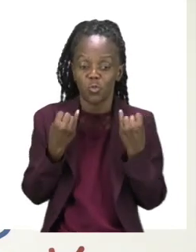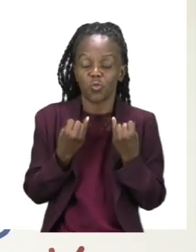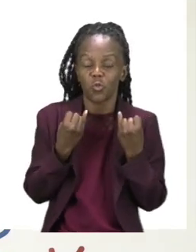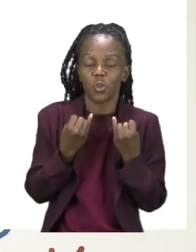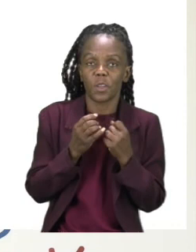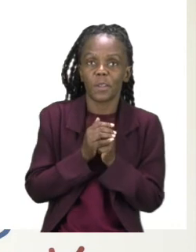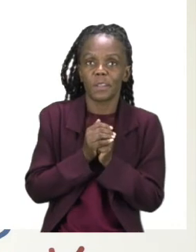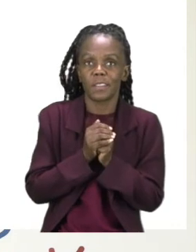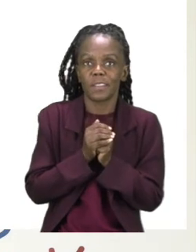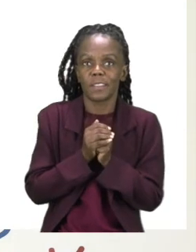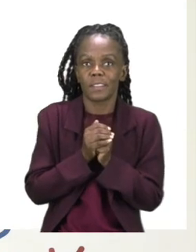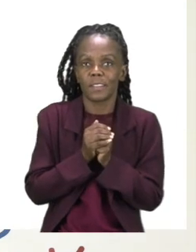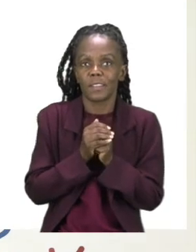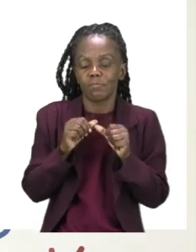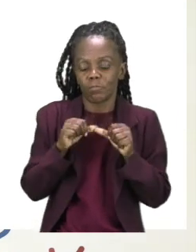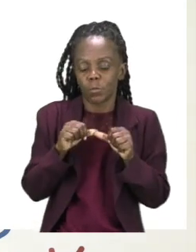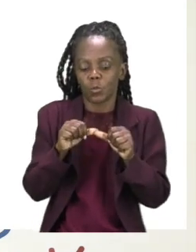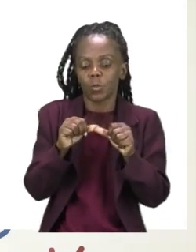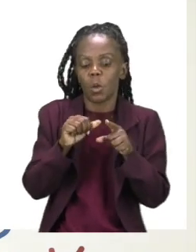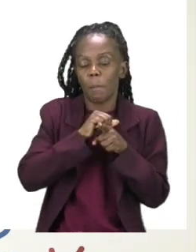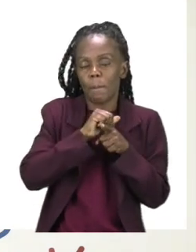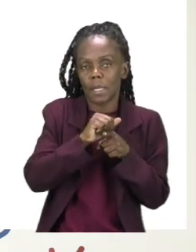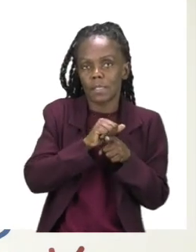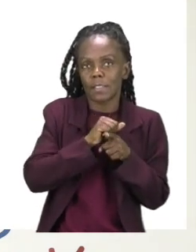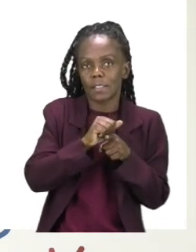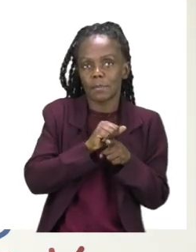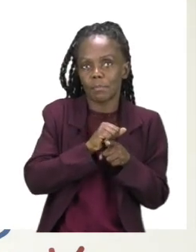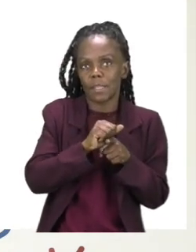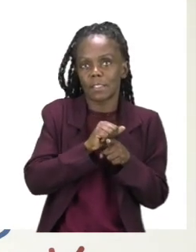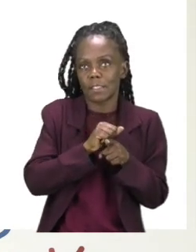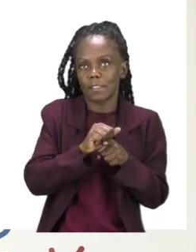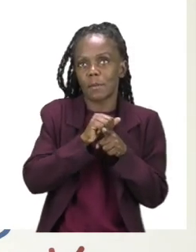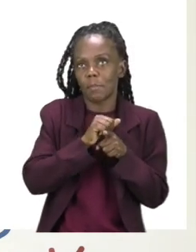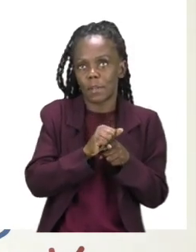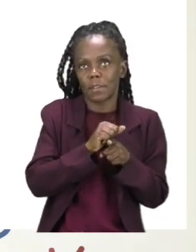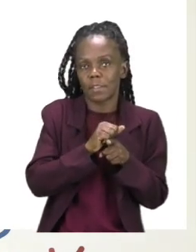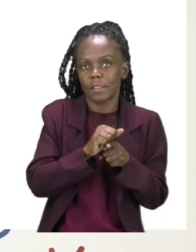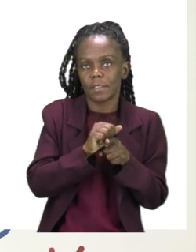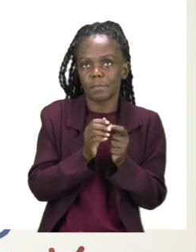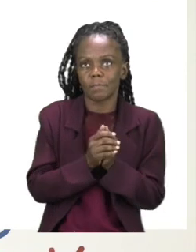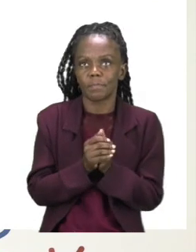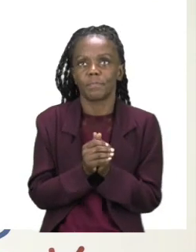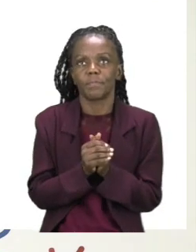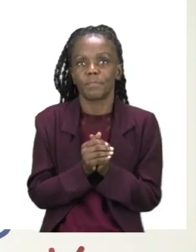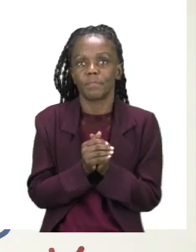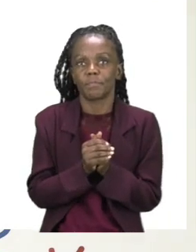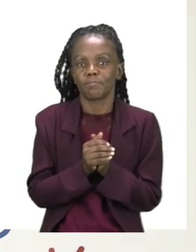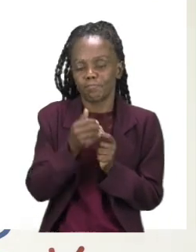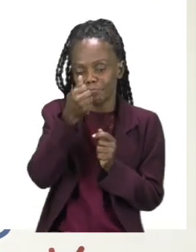continue to practice, practice, practice. That way, you'll be very